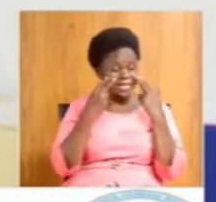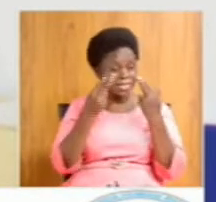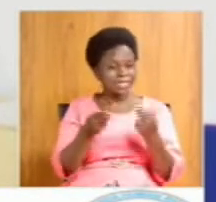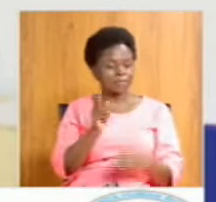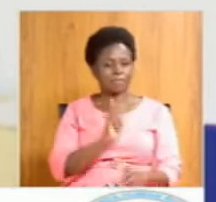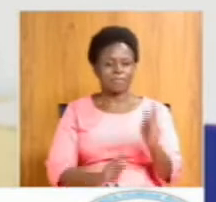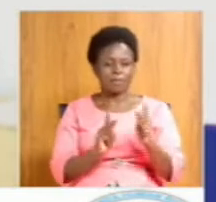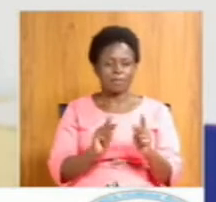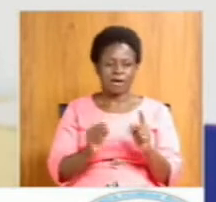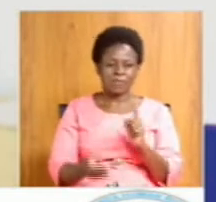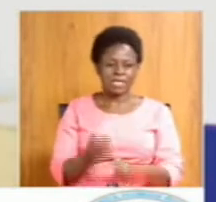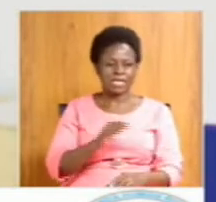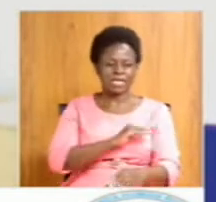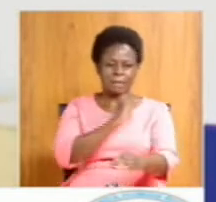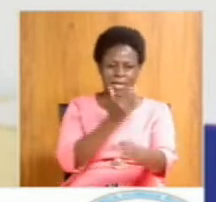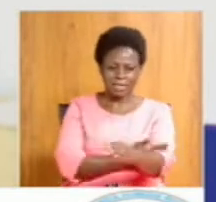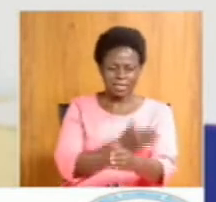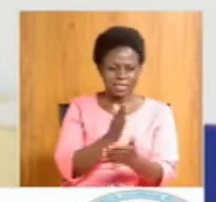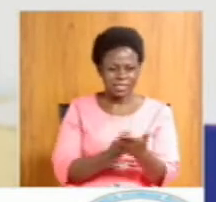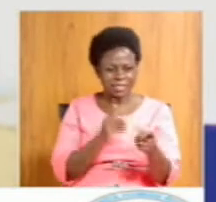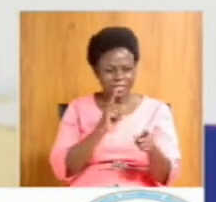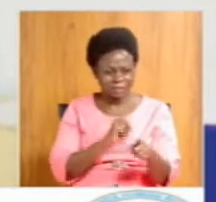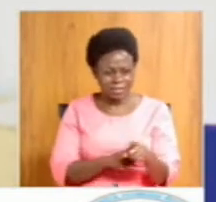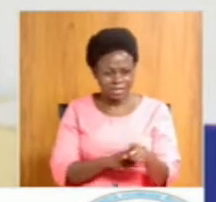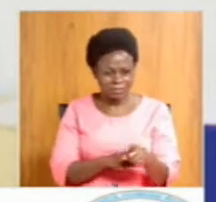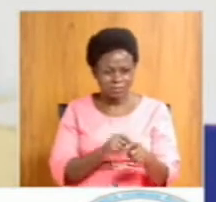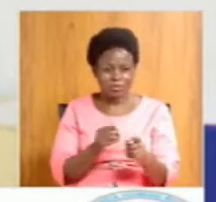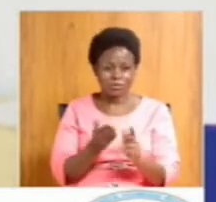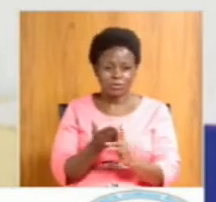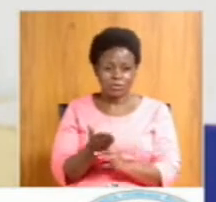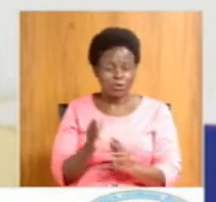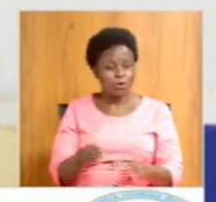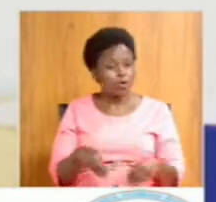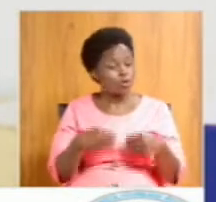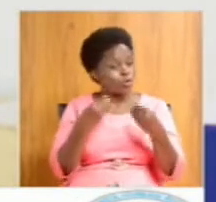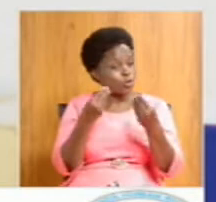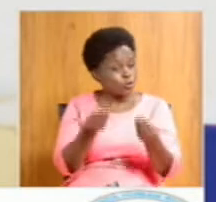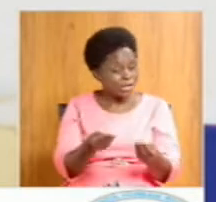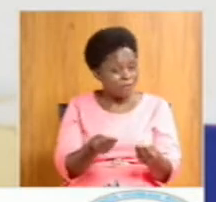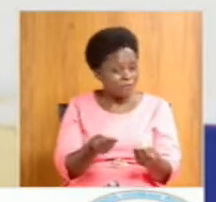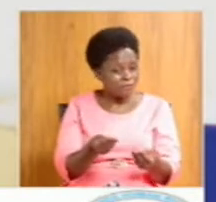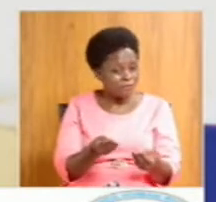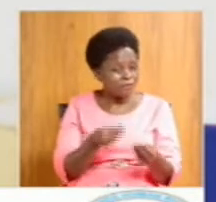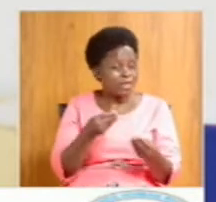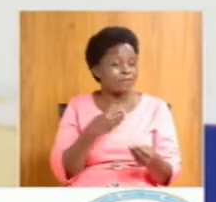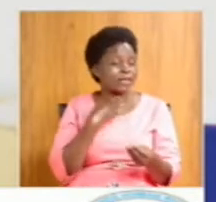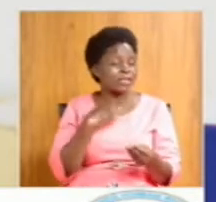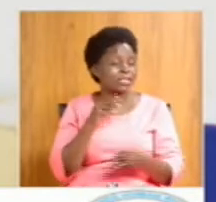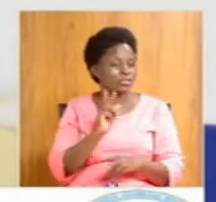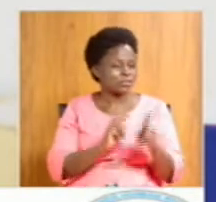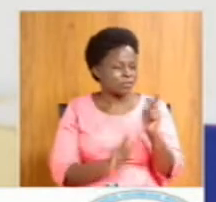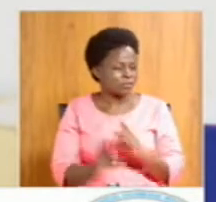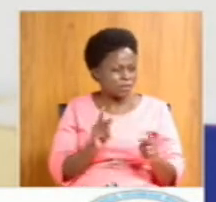people, how they get the mandate. Sometimes you break yourself through or you give those, react the needs of the people